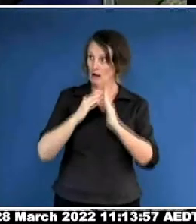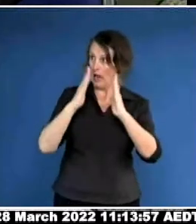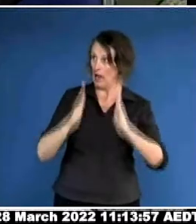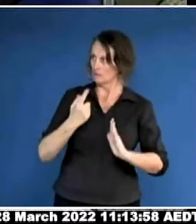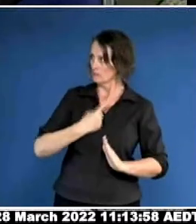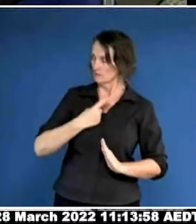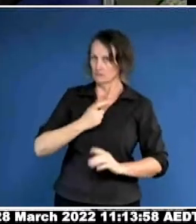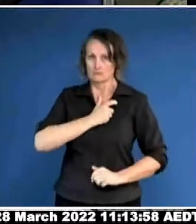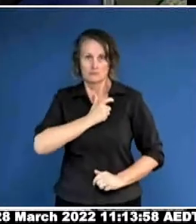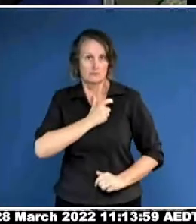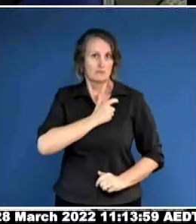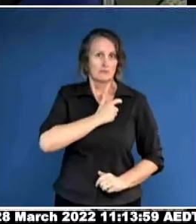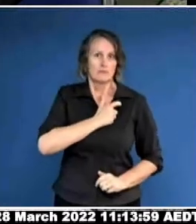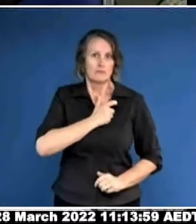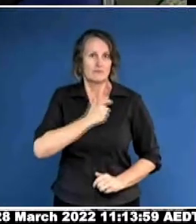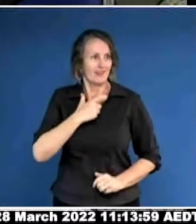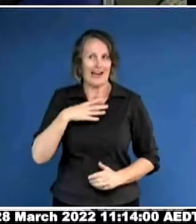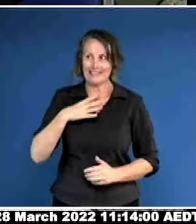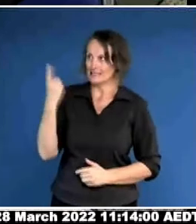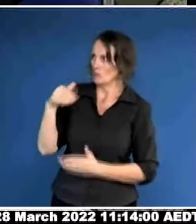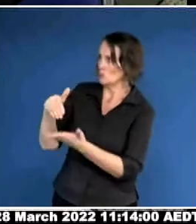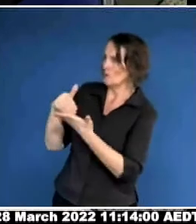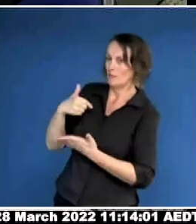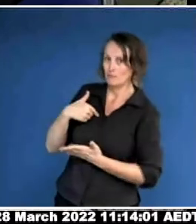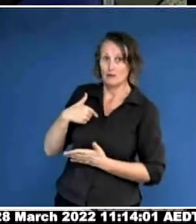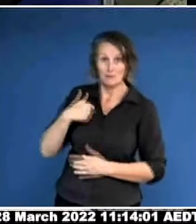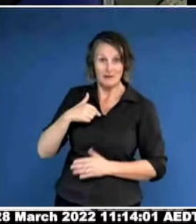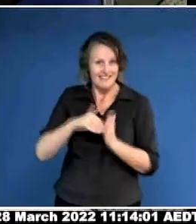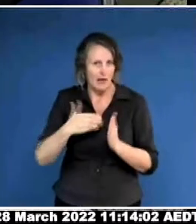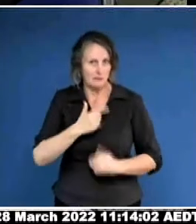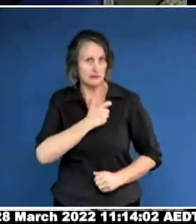I'm scared he's going to come back to my house and kill me.